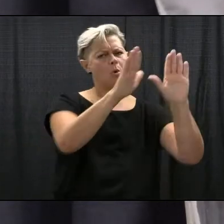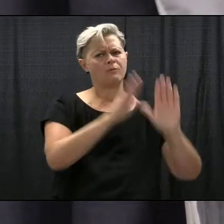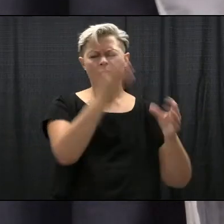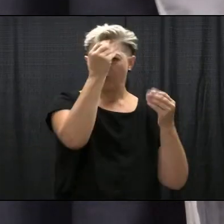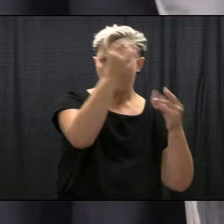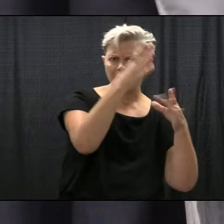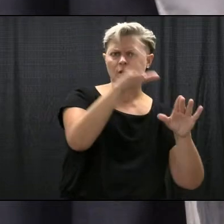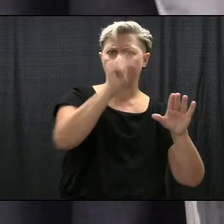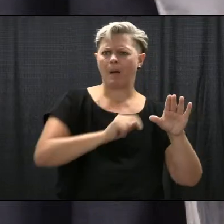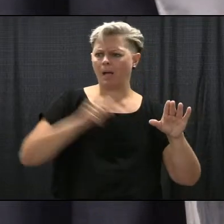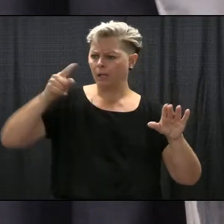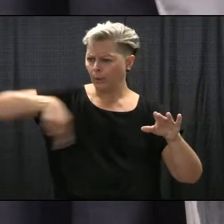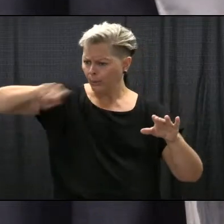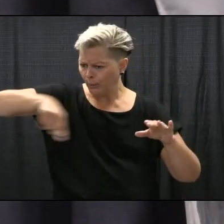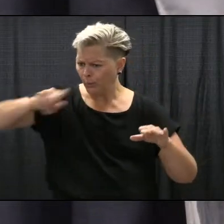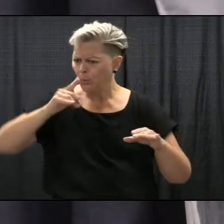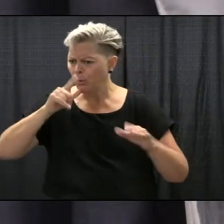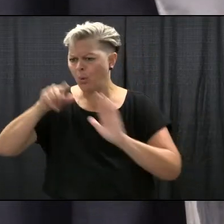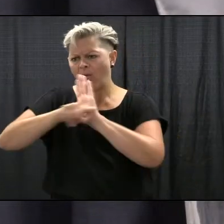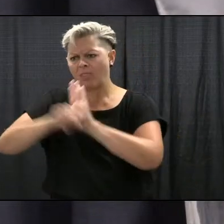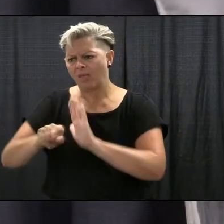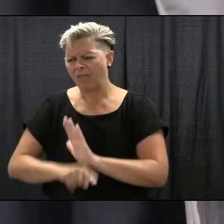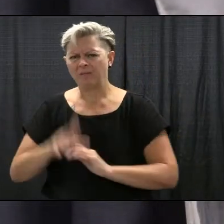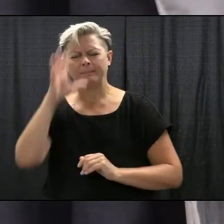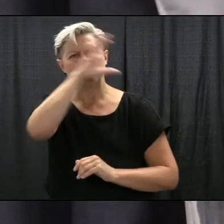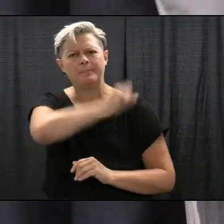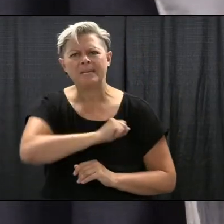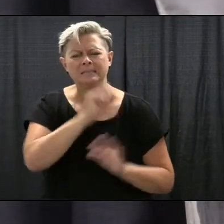headline probably should be asked to think